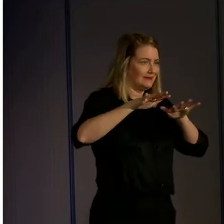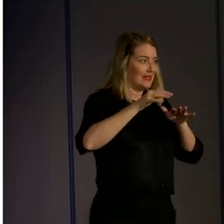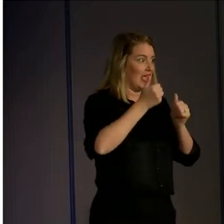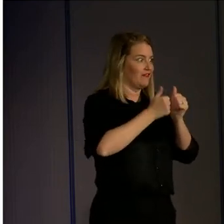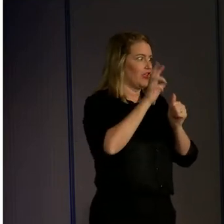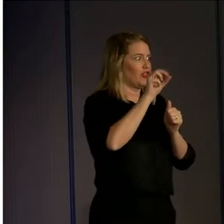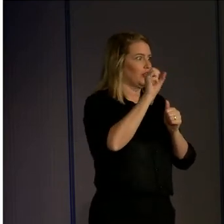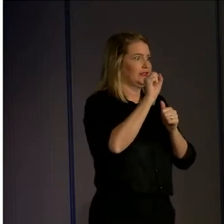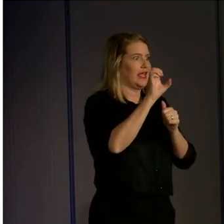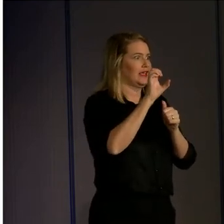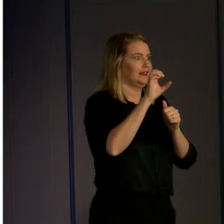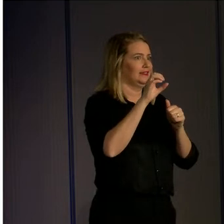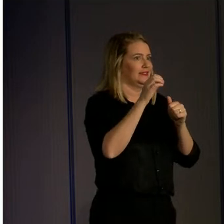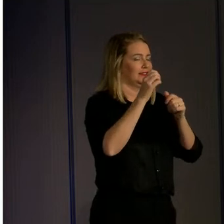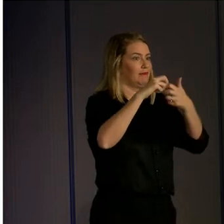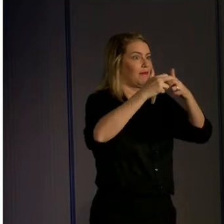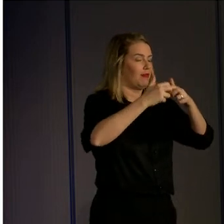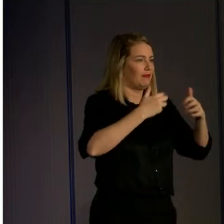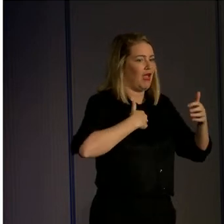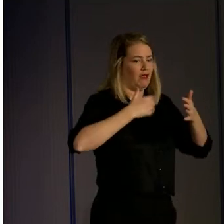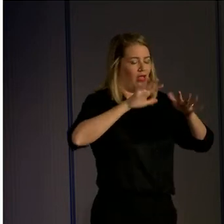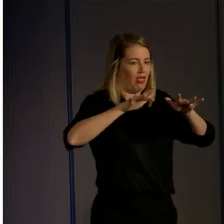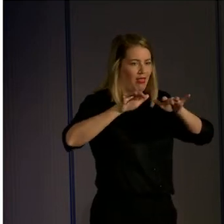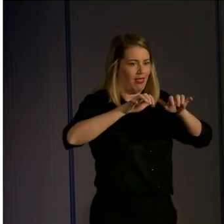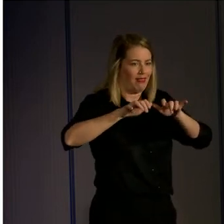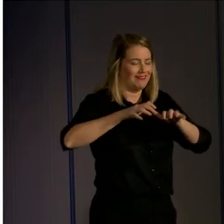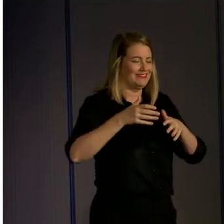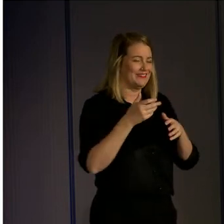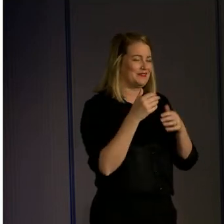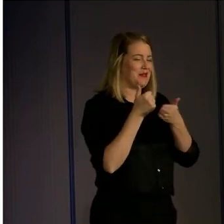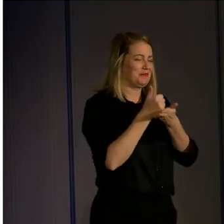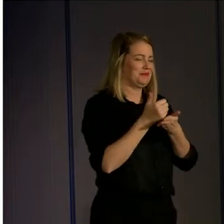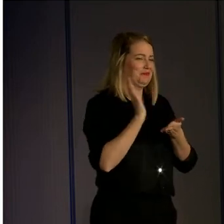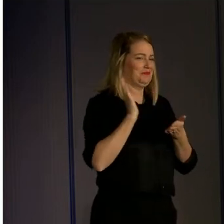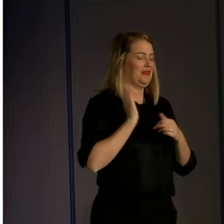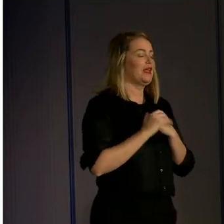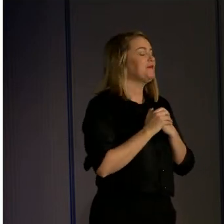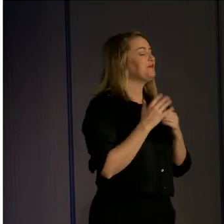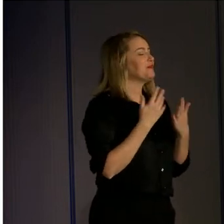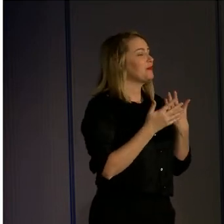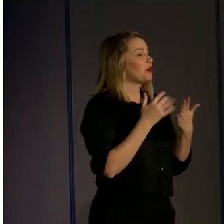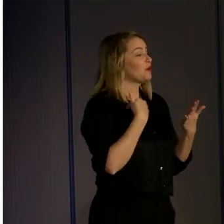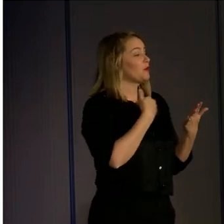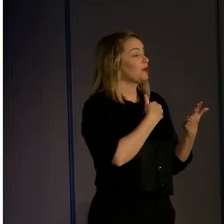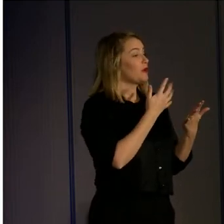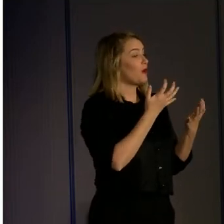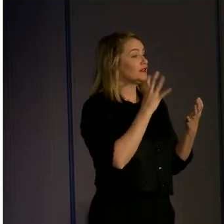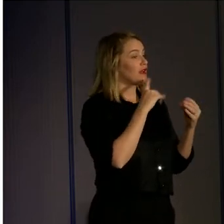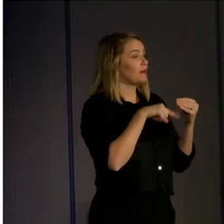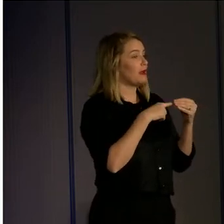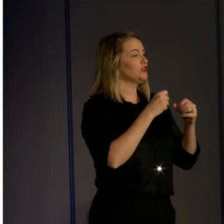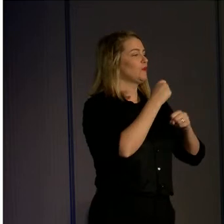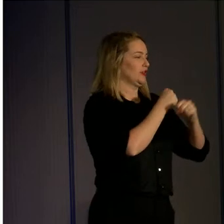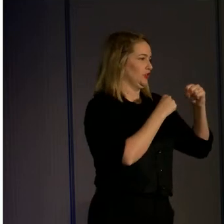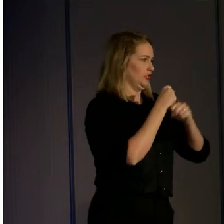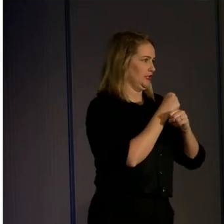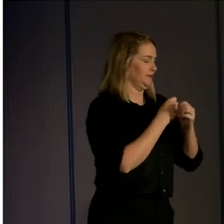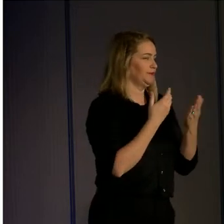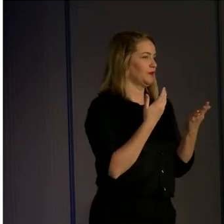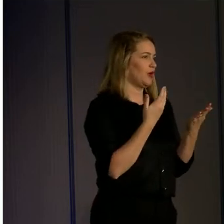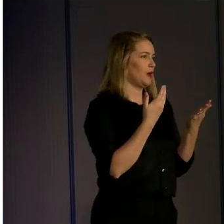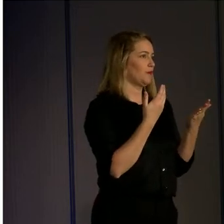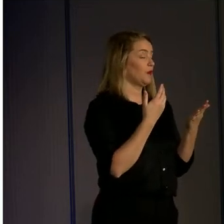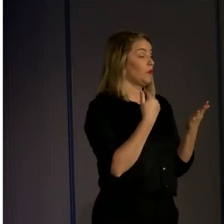30 seconds down here. One of the things we want to do is talk about some of our strategies. Like, what do we do when we come